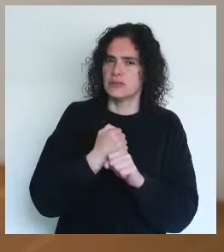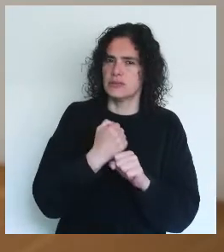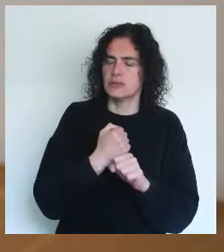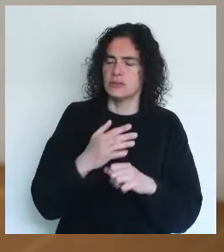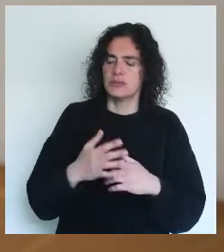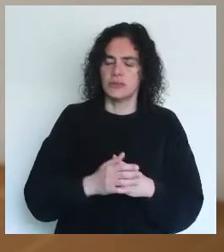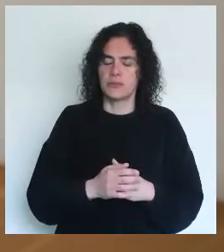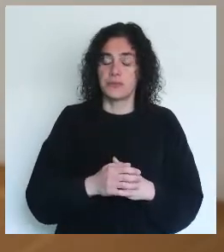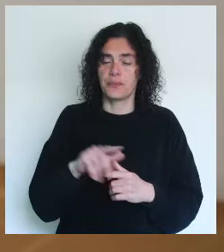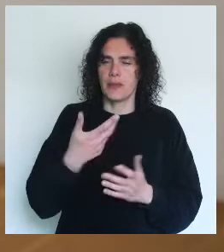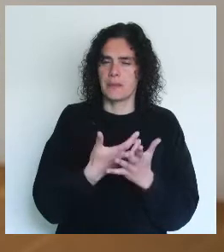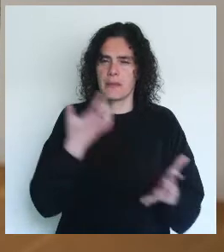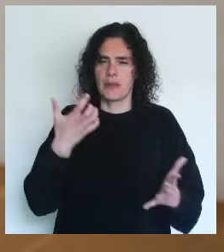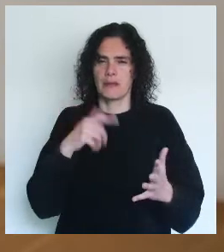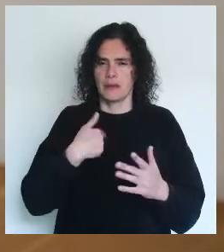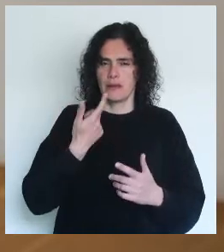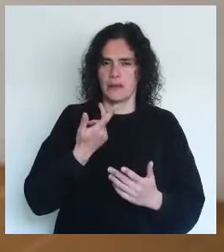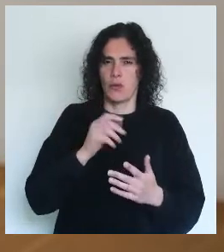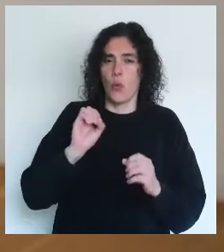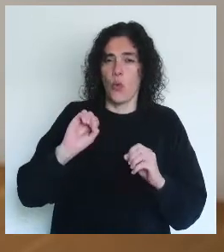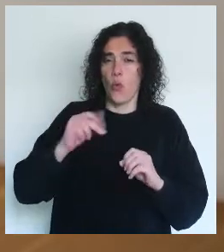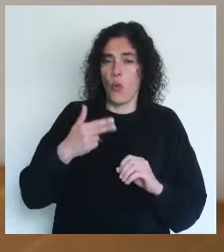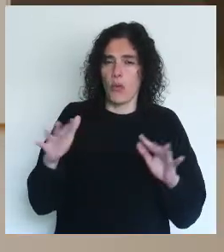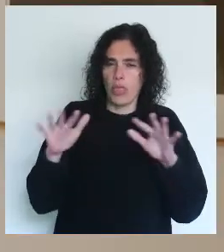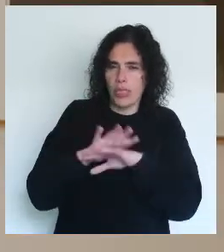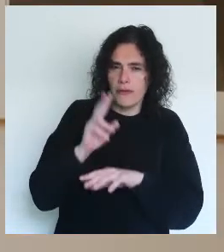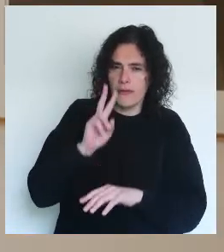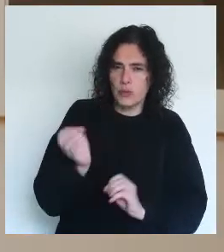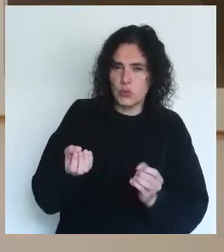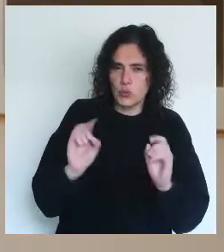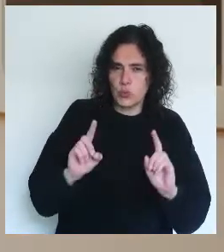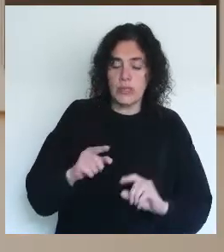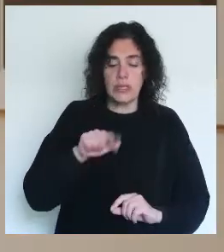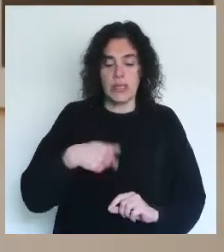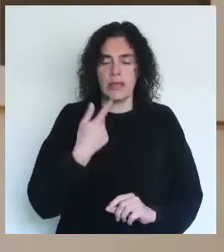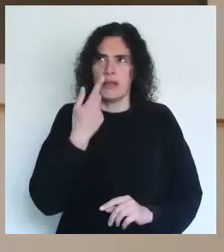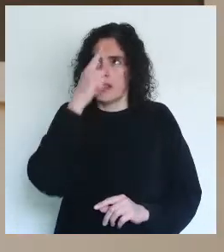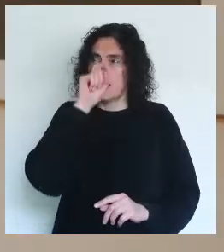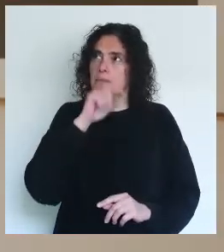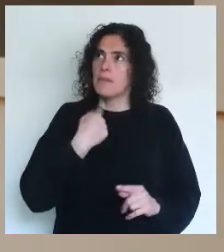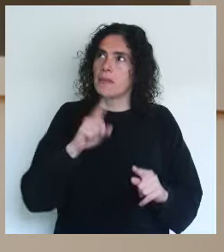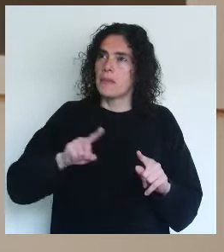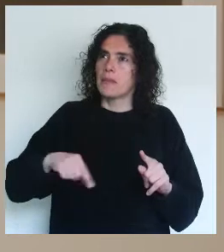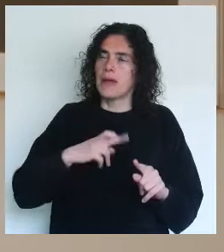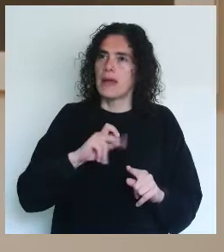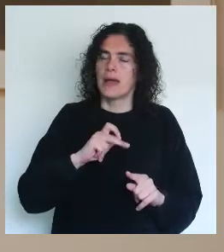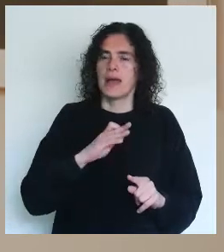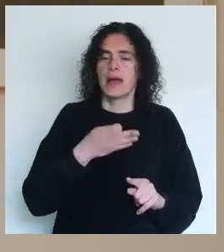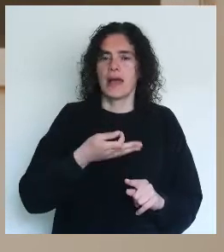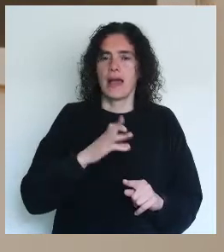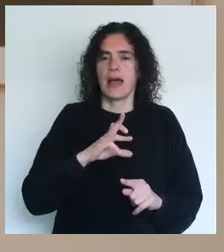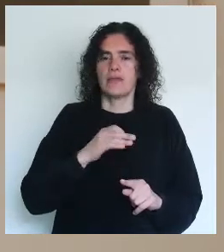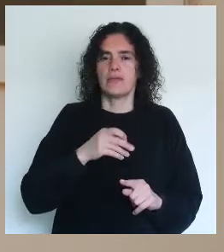exercise in visibility or invisibility. It reminds me in many ways a Ralph